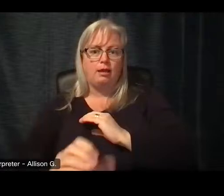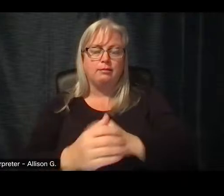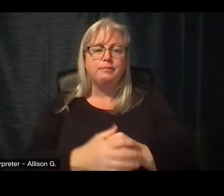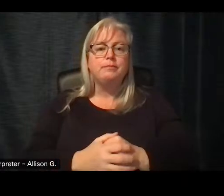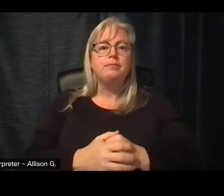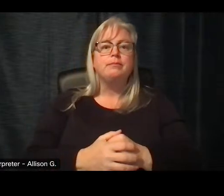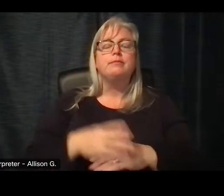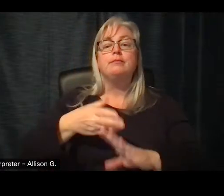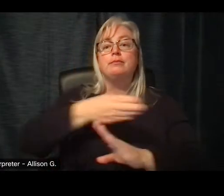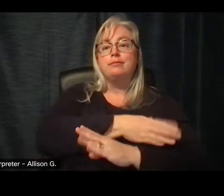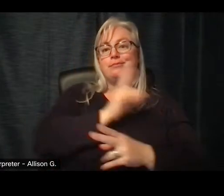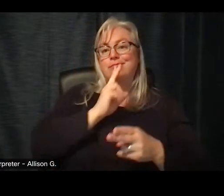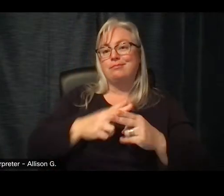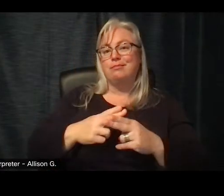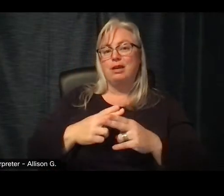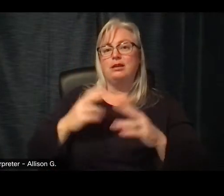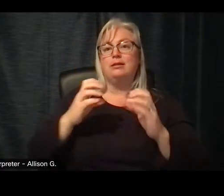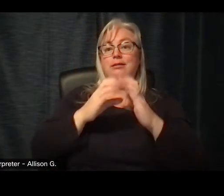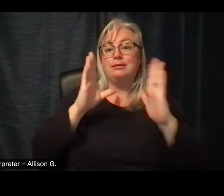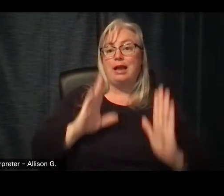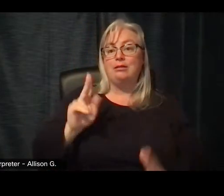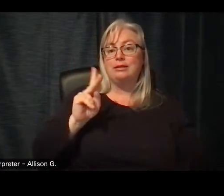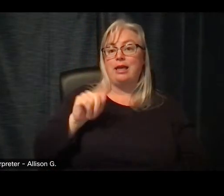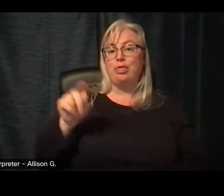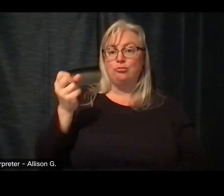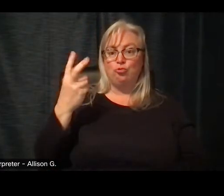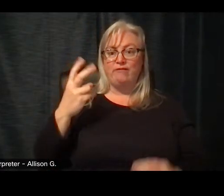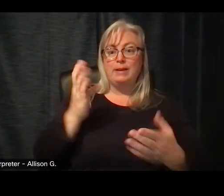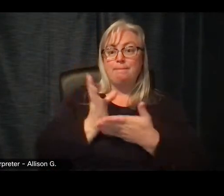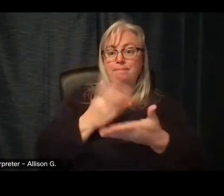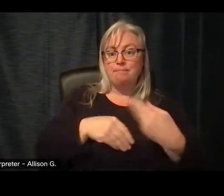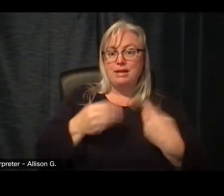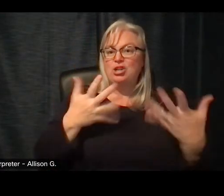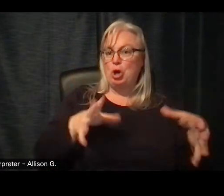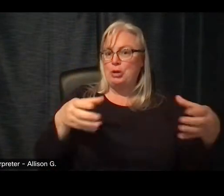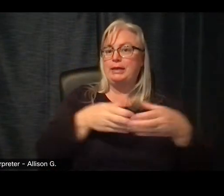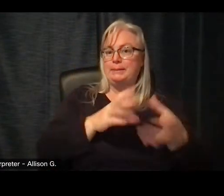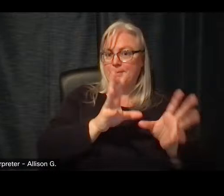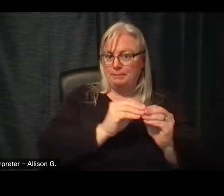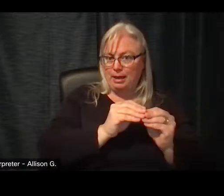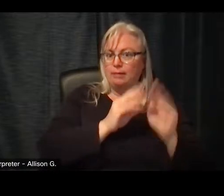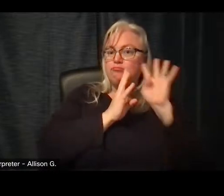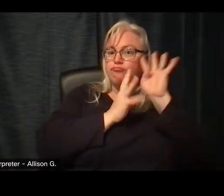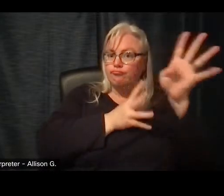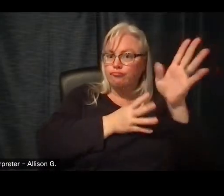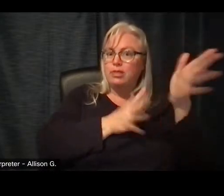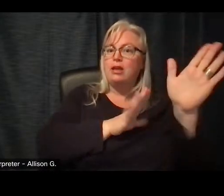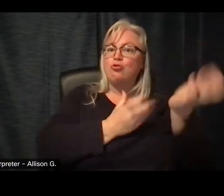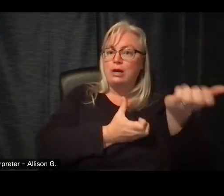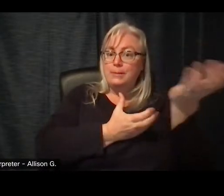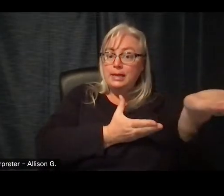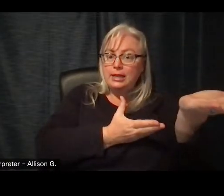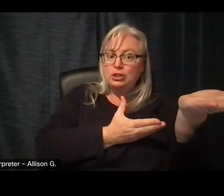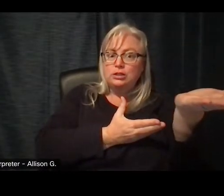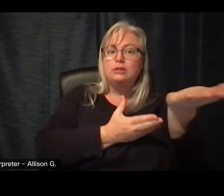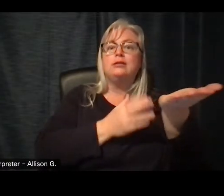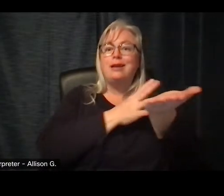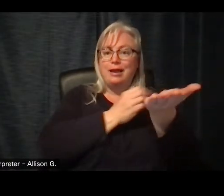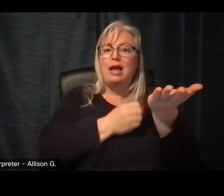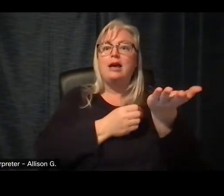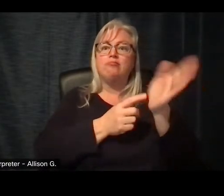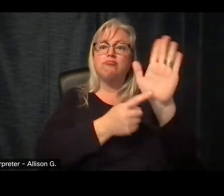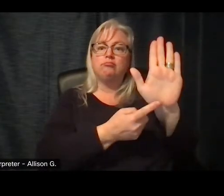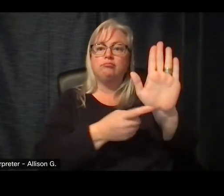Like I mentioned, House K-12 budget has already met and come up with their recommendations, but it's gone before